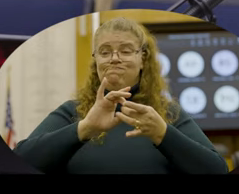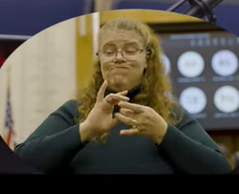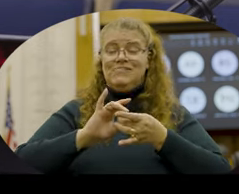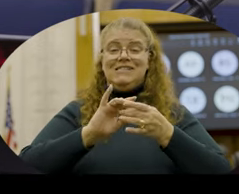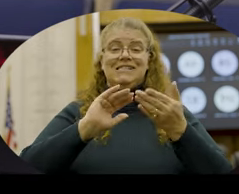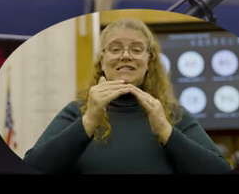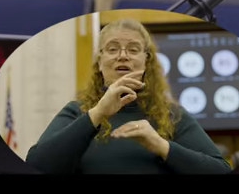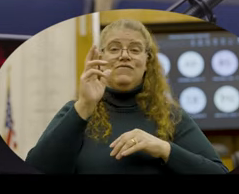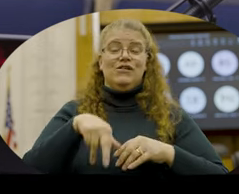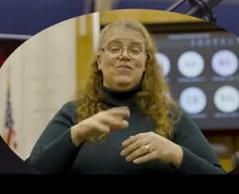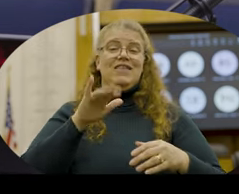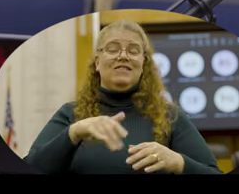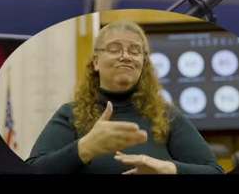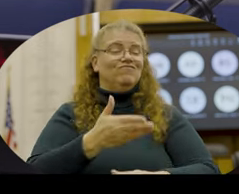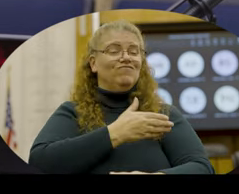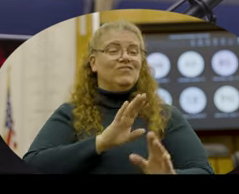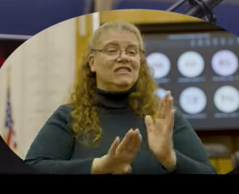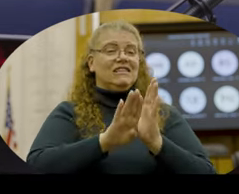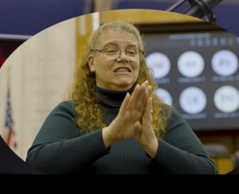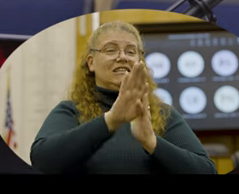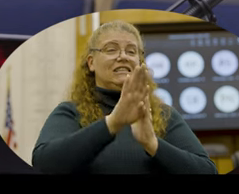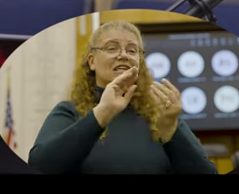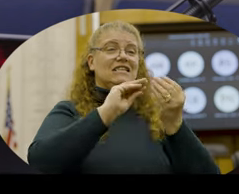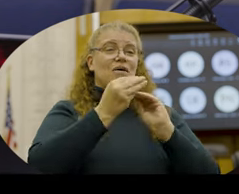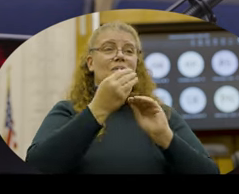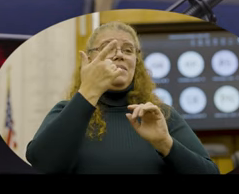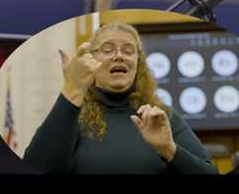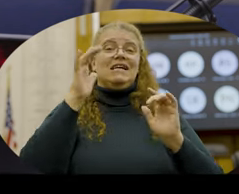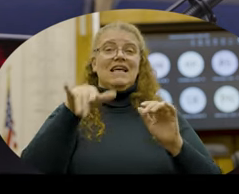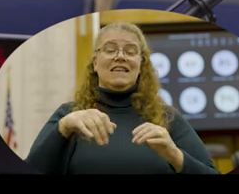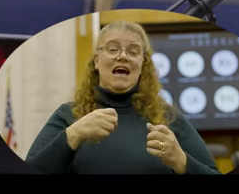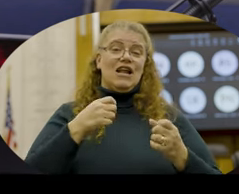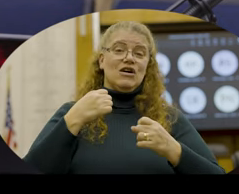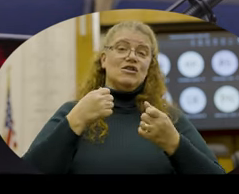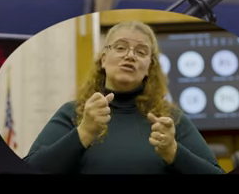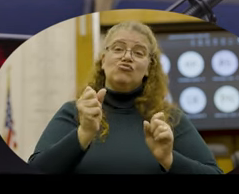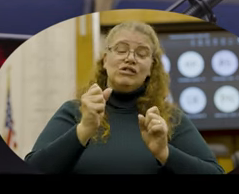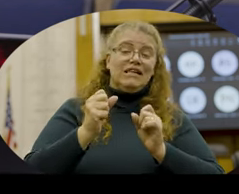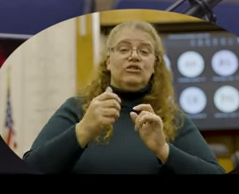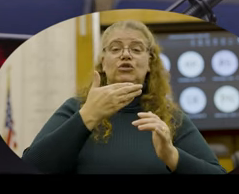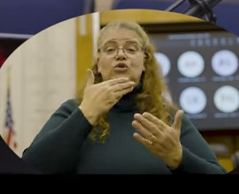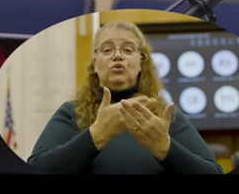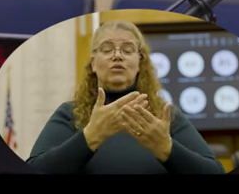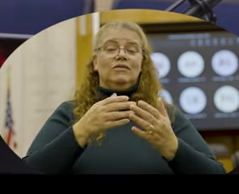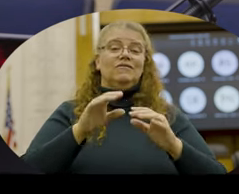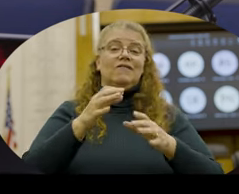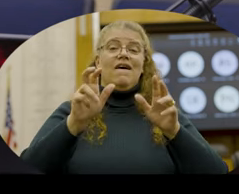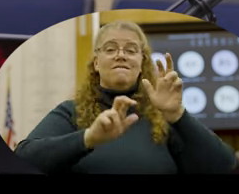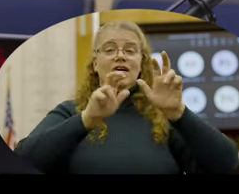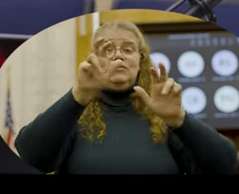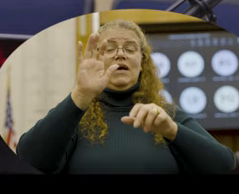to establish our very own employee health clinics as well. As I said before, this budget is